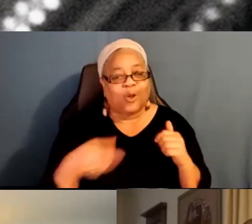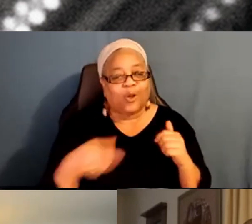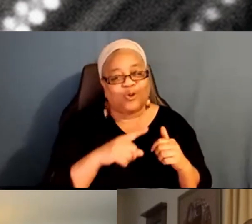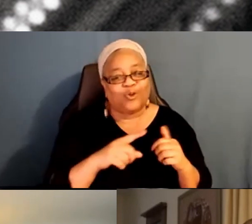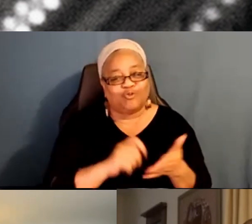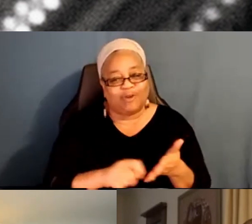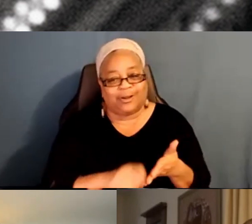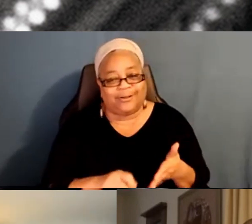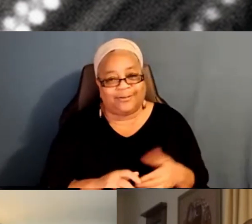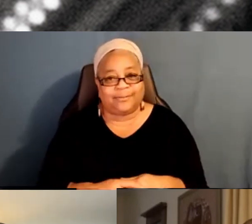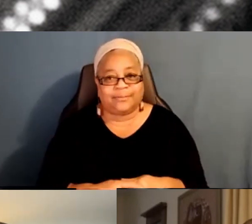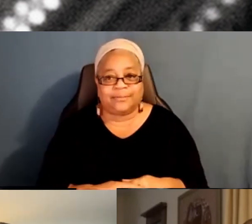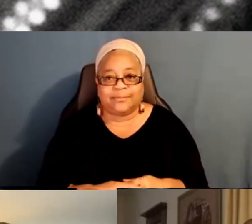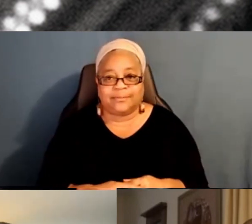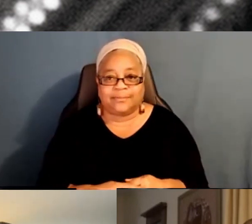Just to